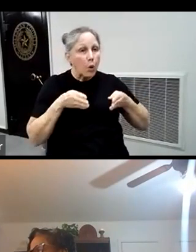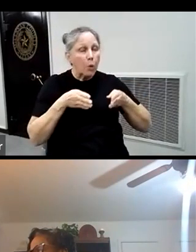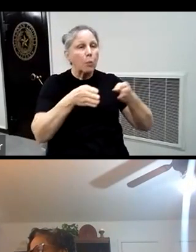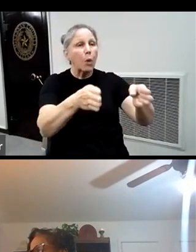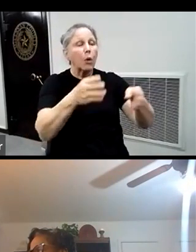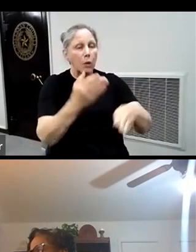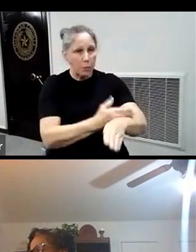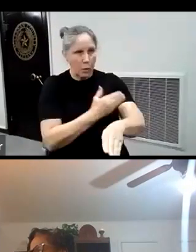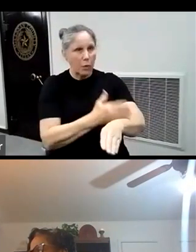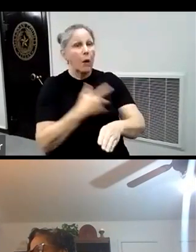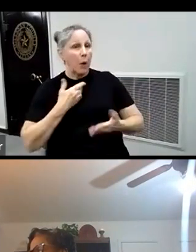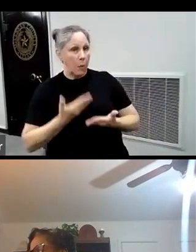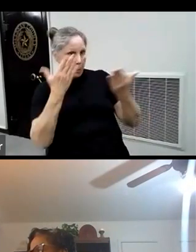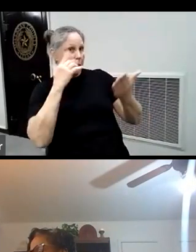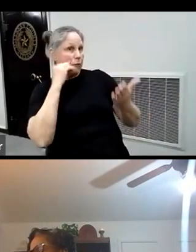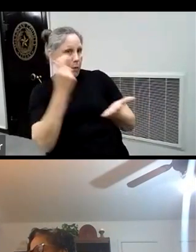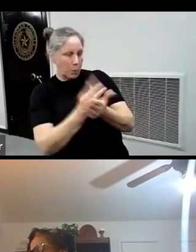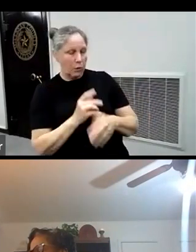approval.